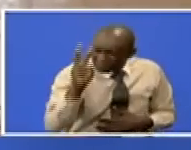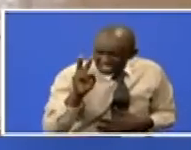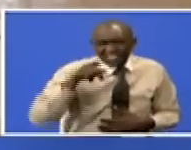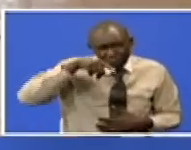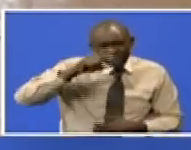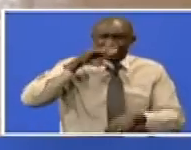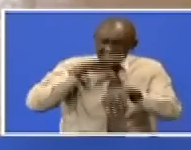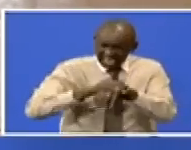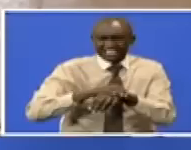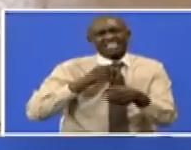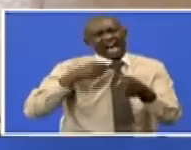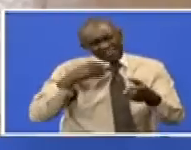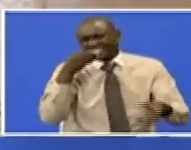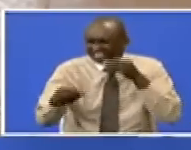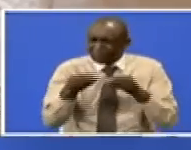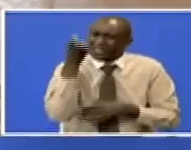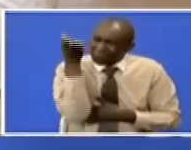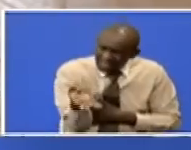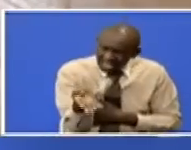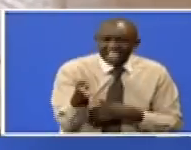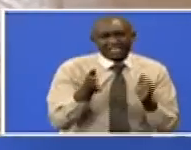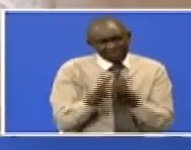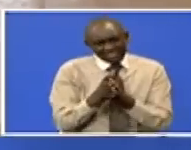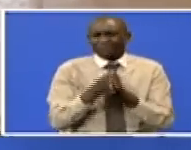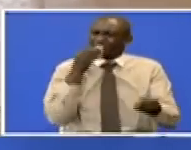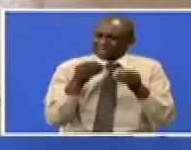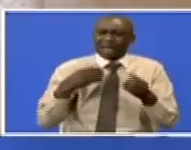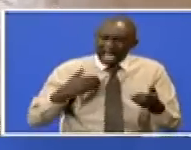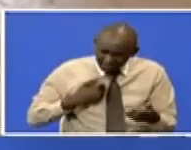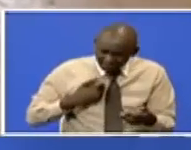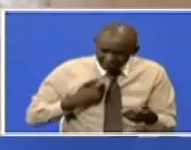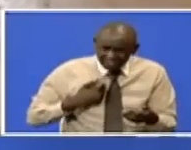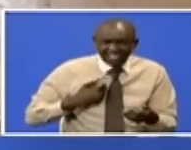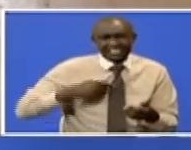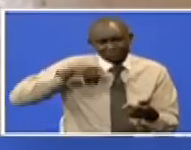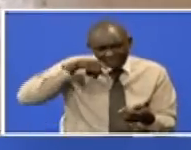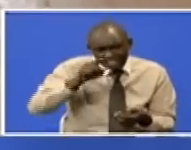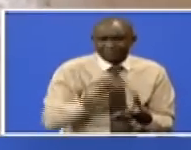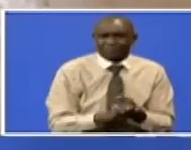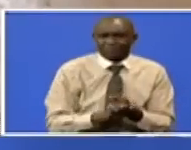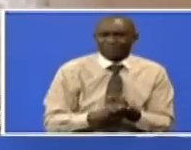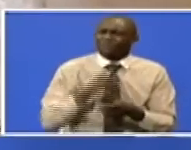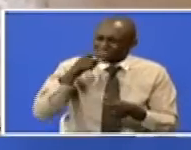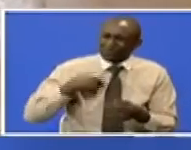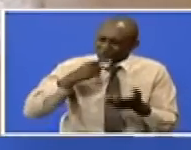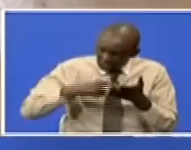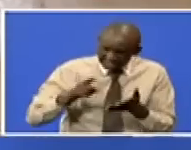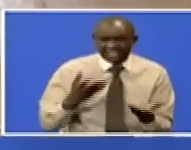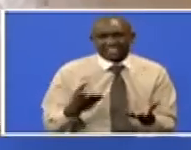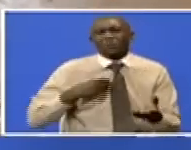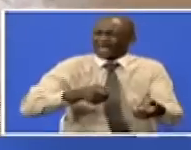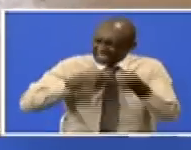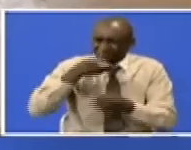got disabilities, bore children with disabilities, and you people want to be politically correct and not pass a